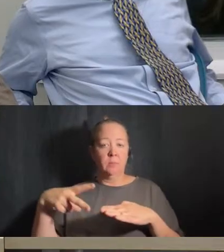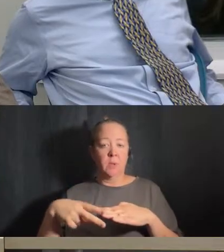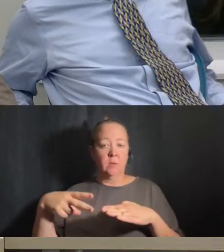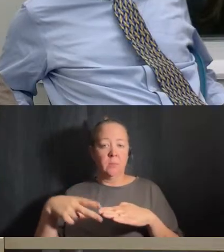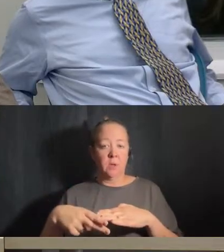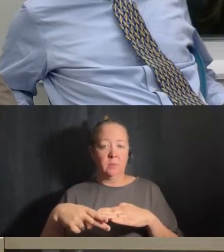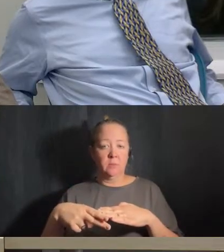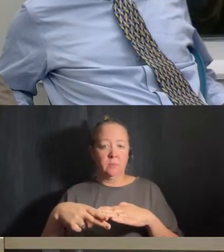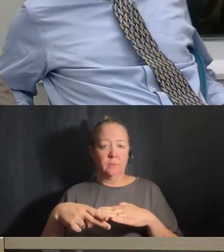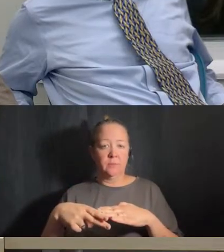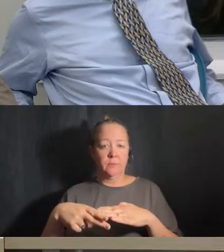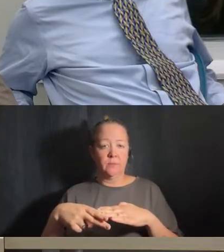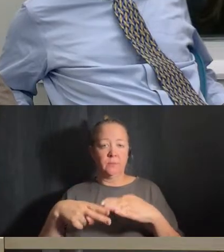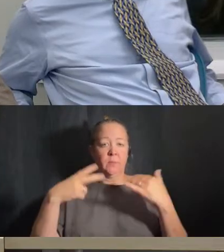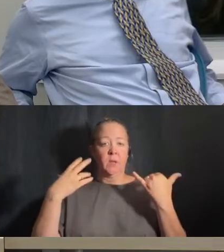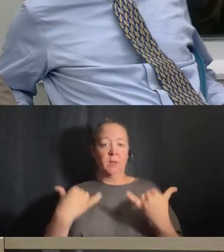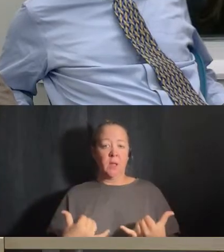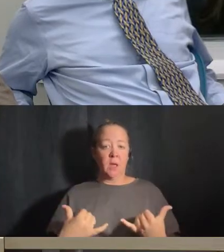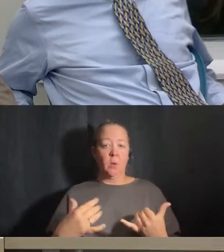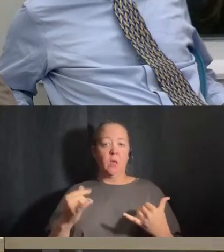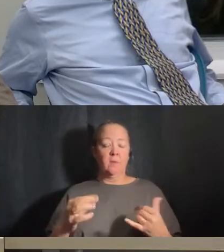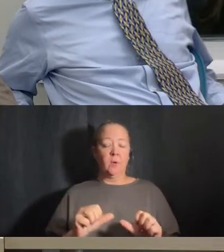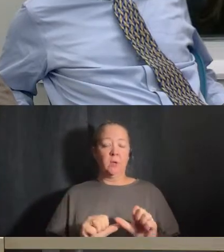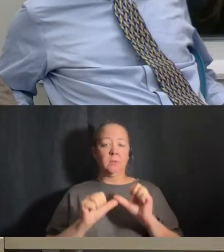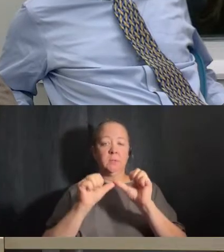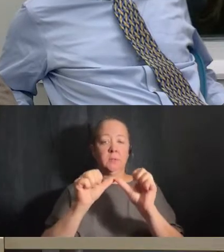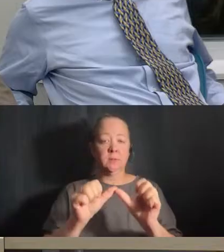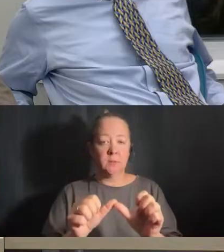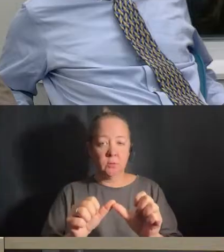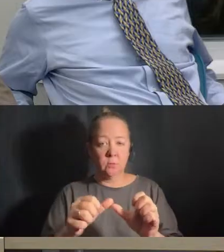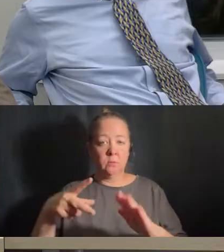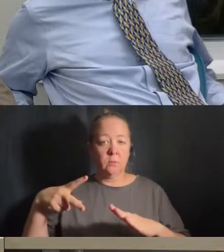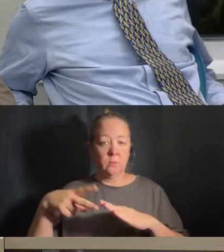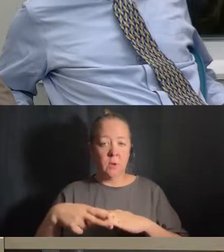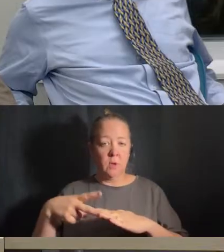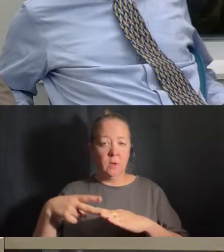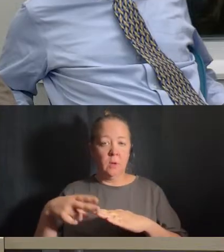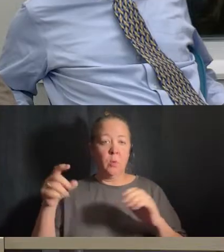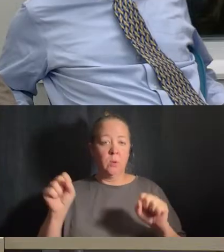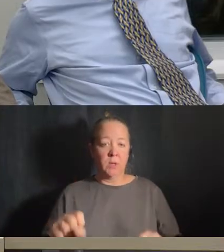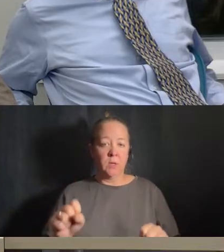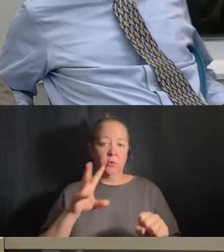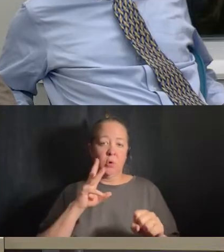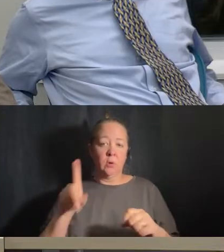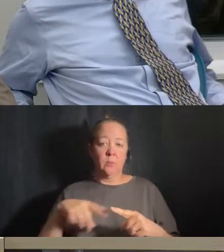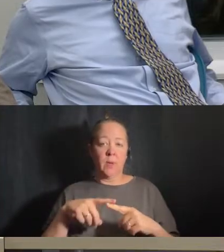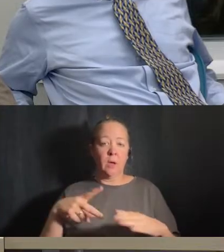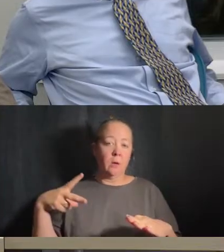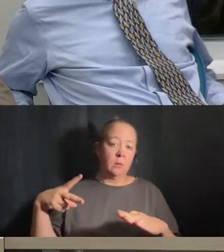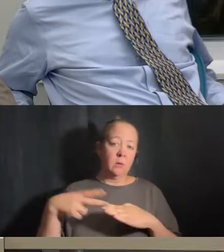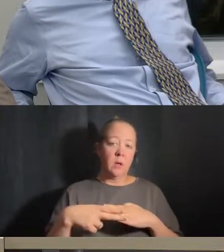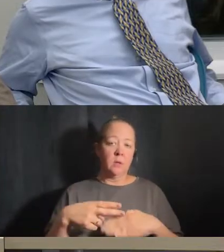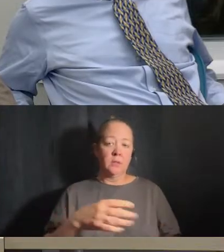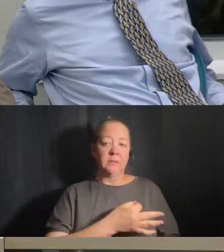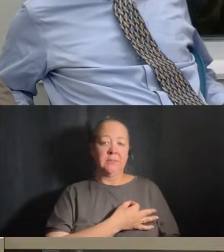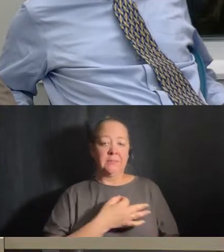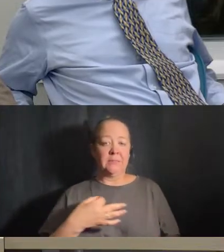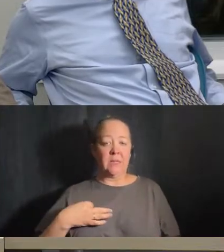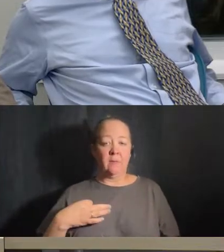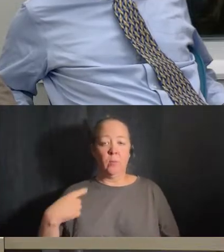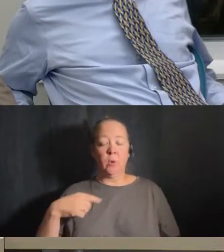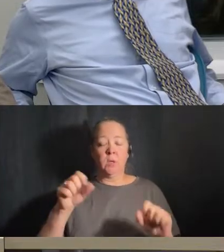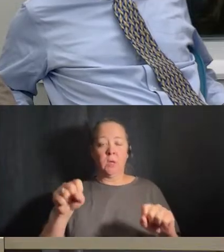Now, if we continue to cut, we can talk about cutting staff. We can talk about furloughing